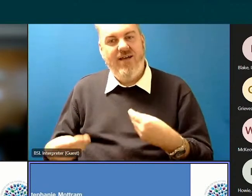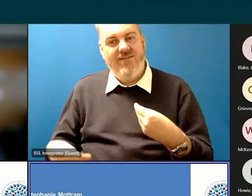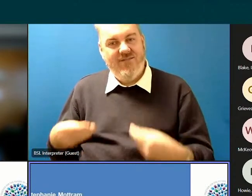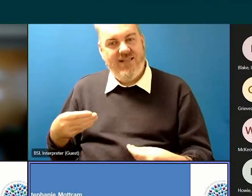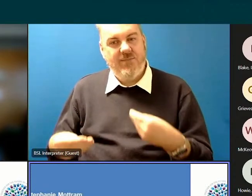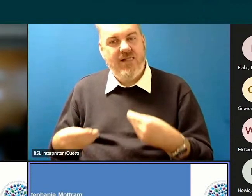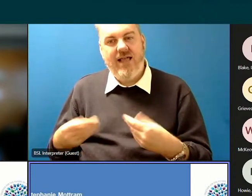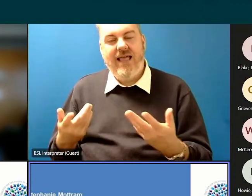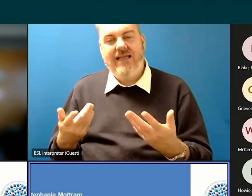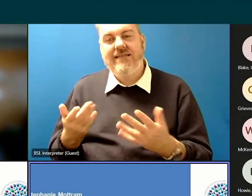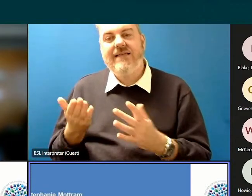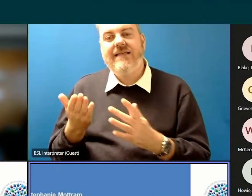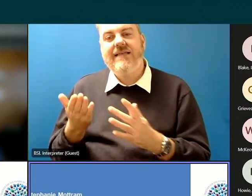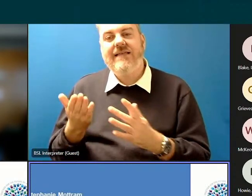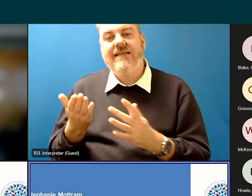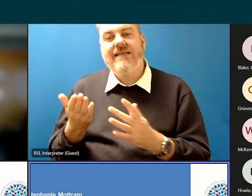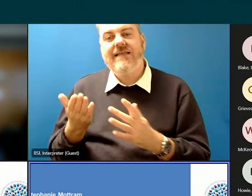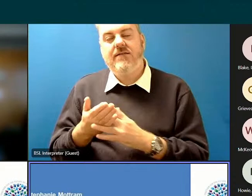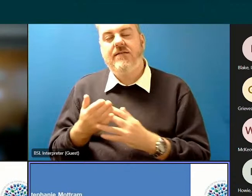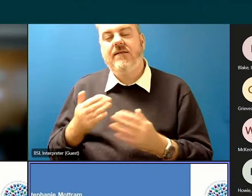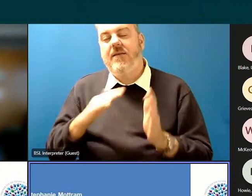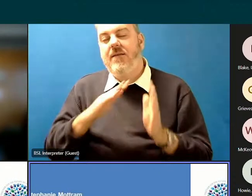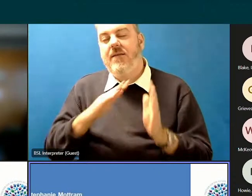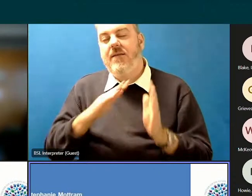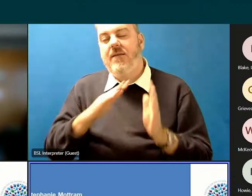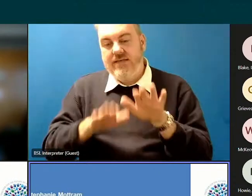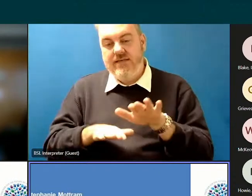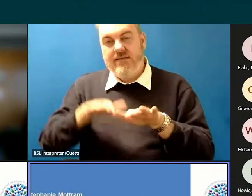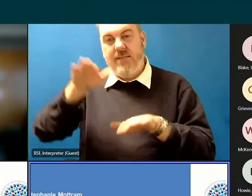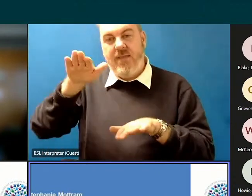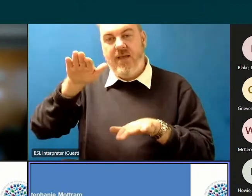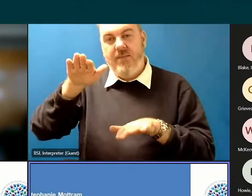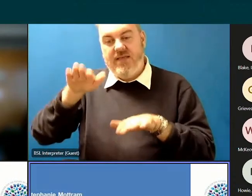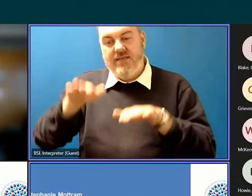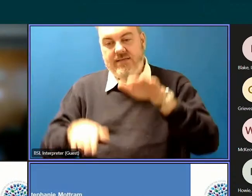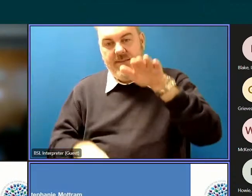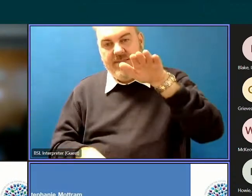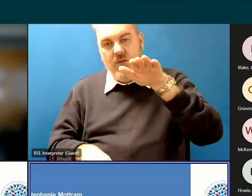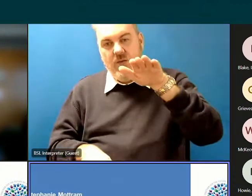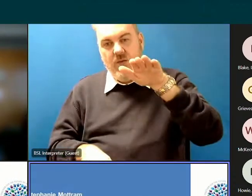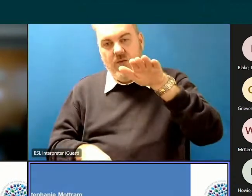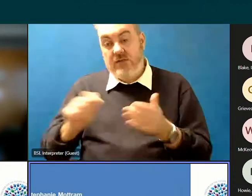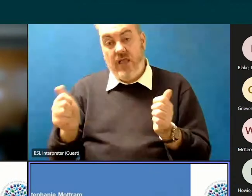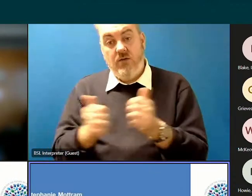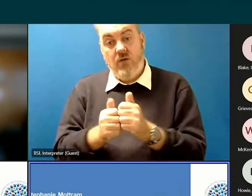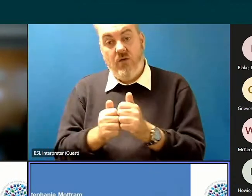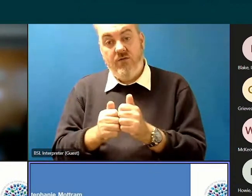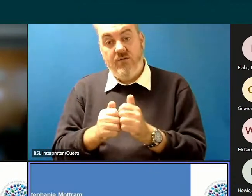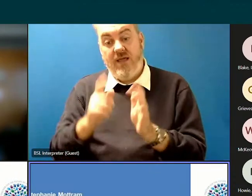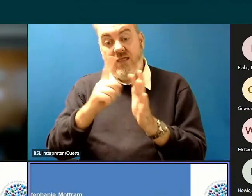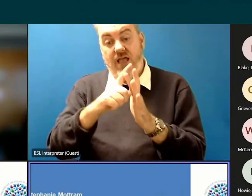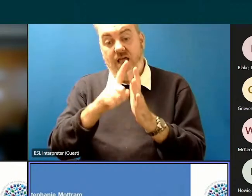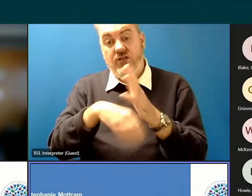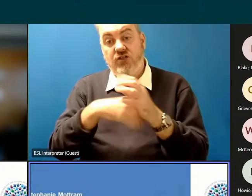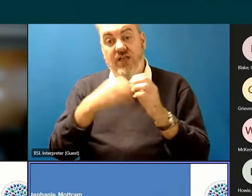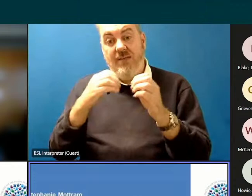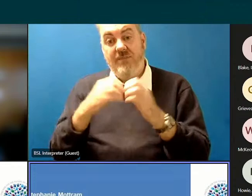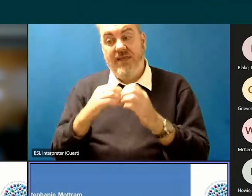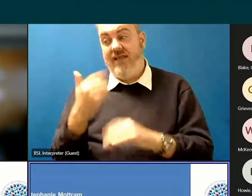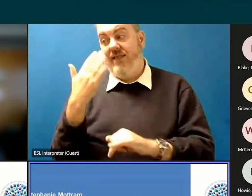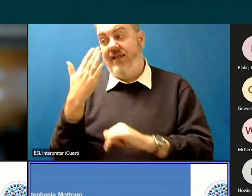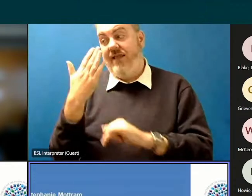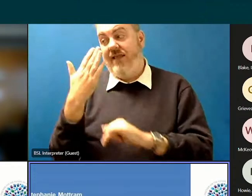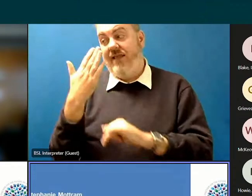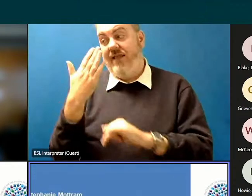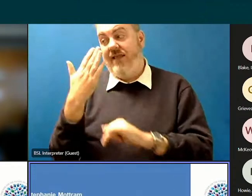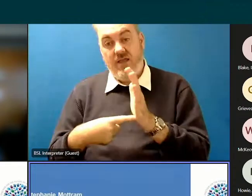beds, which is your step up, step down, was signed off by the IJB at the end of September. And that